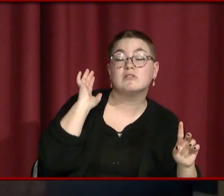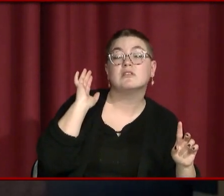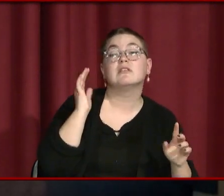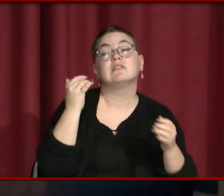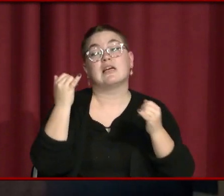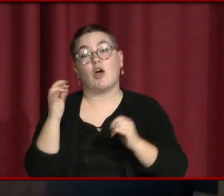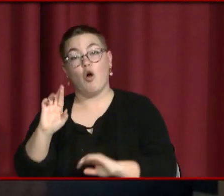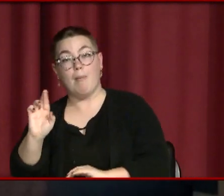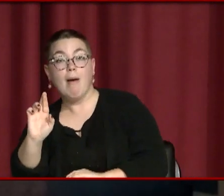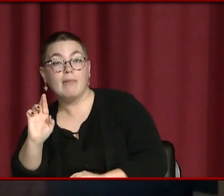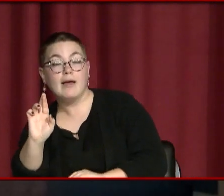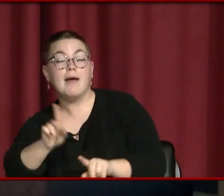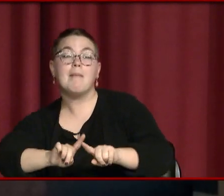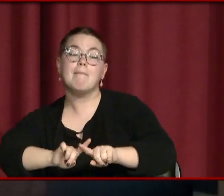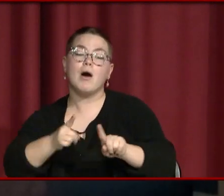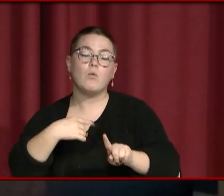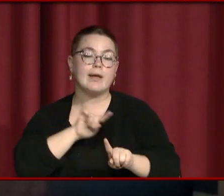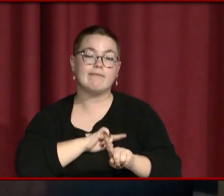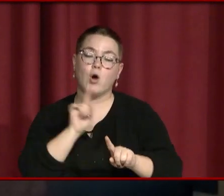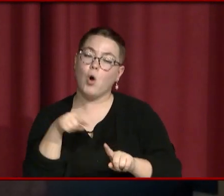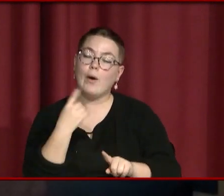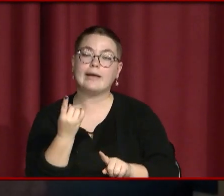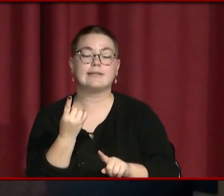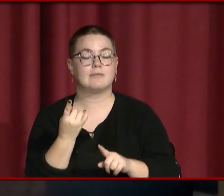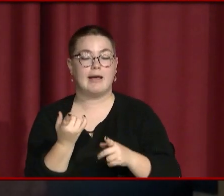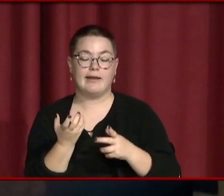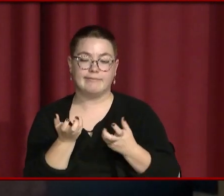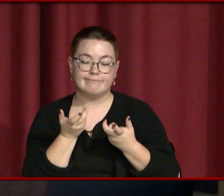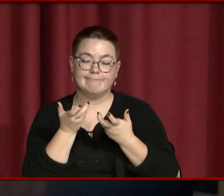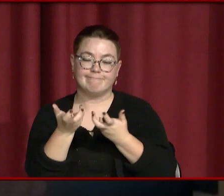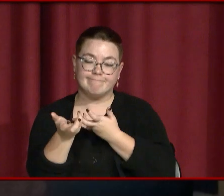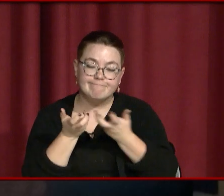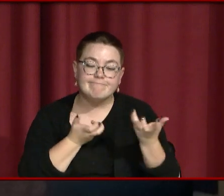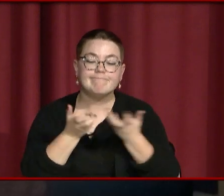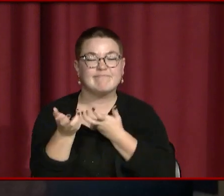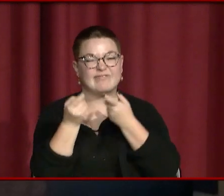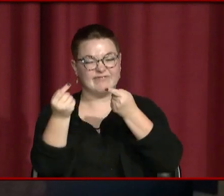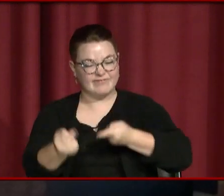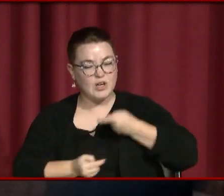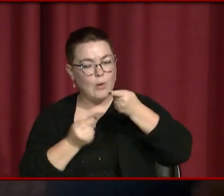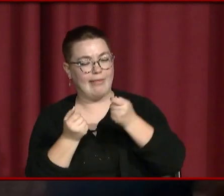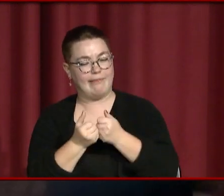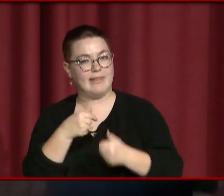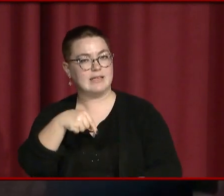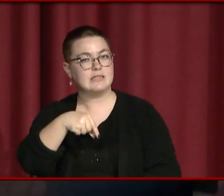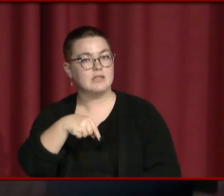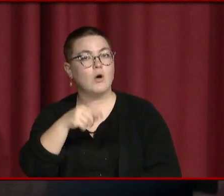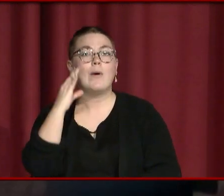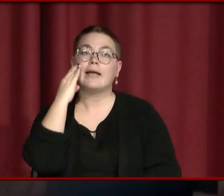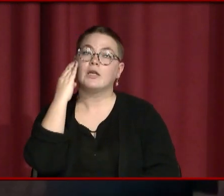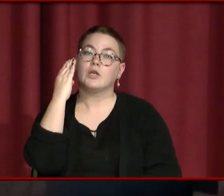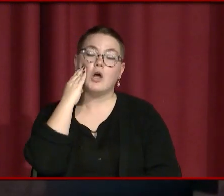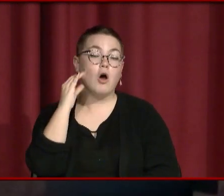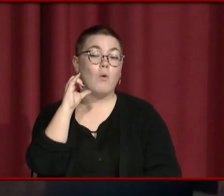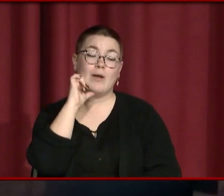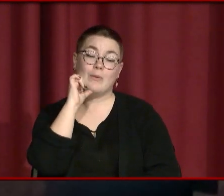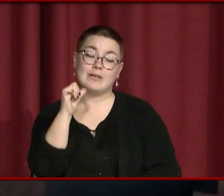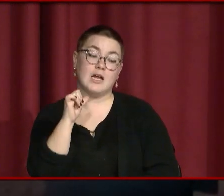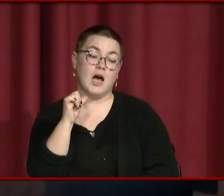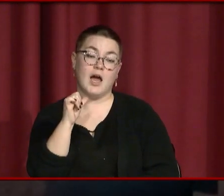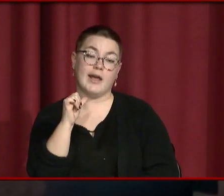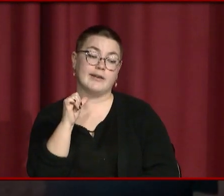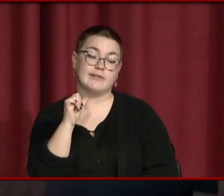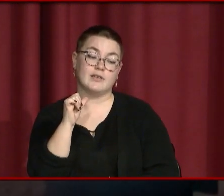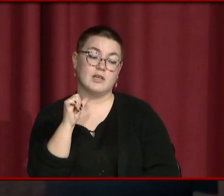as in the courts. And what we know to be true is that we're not going to get this right until we take